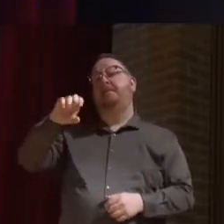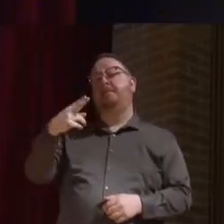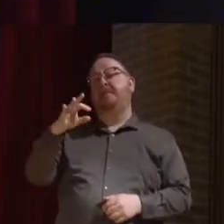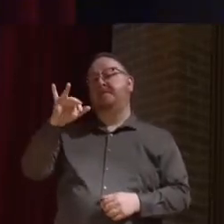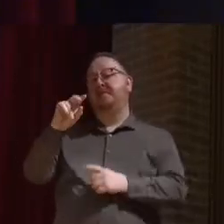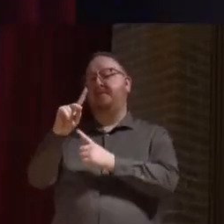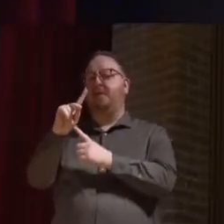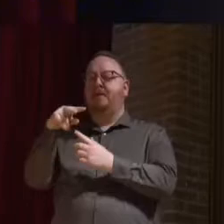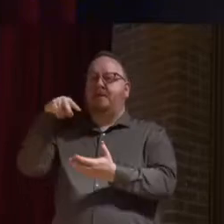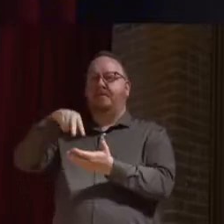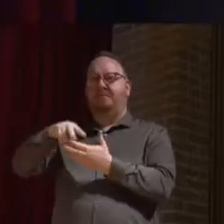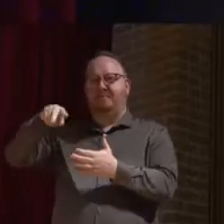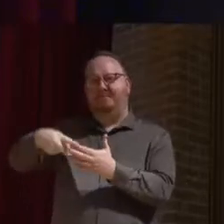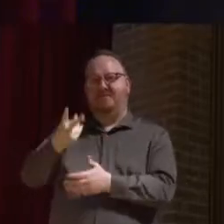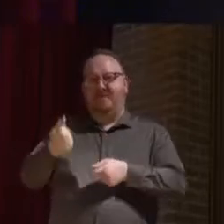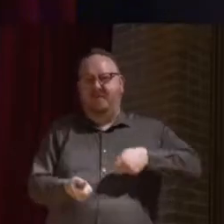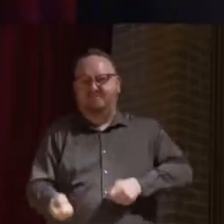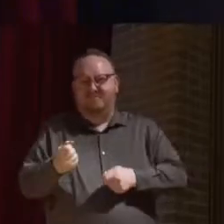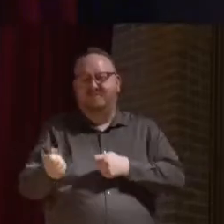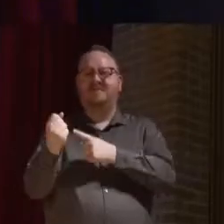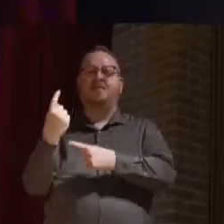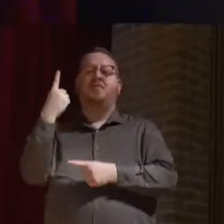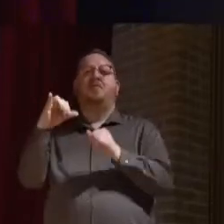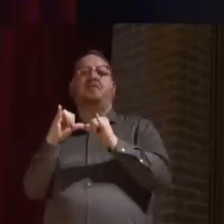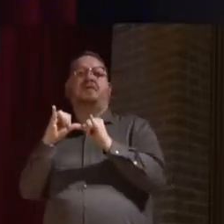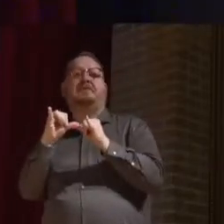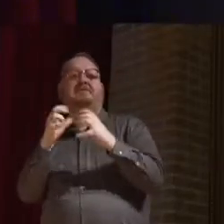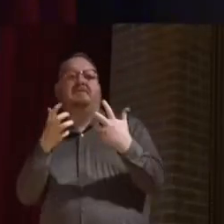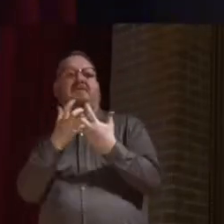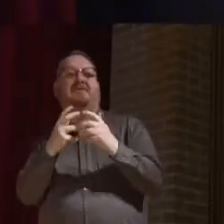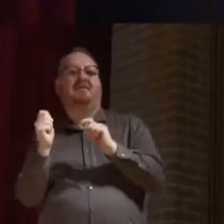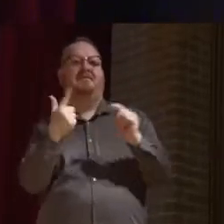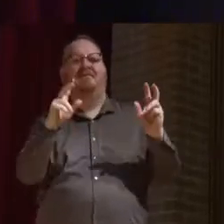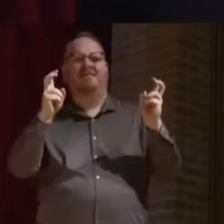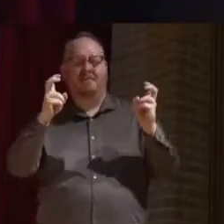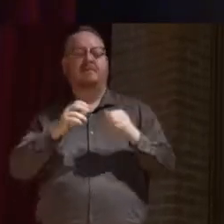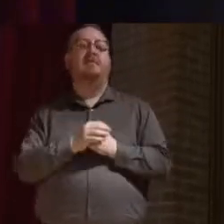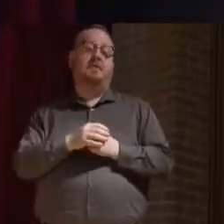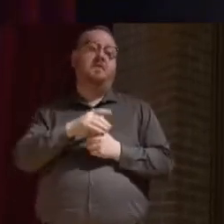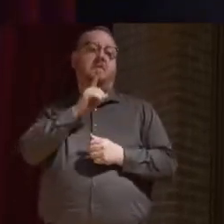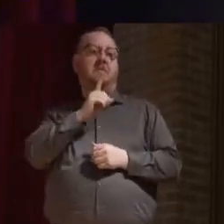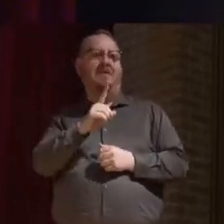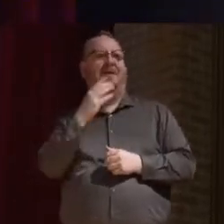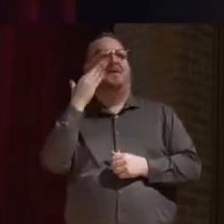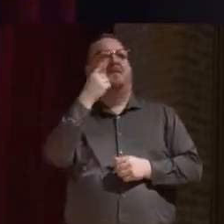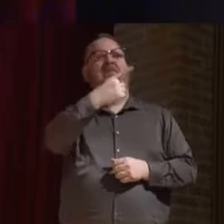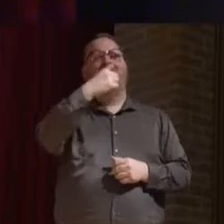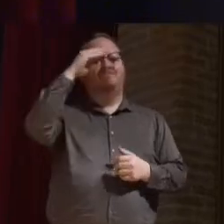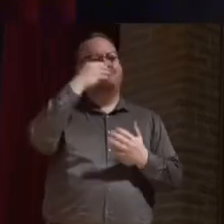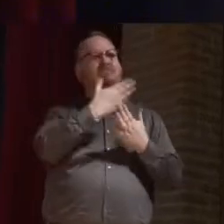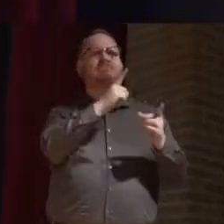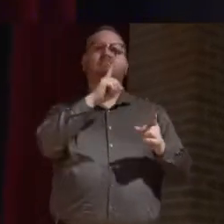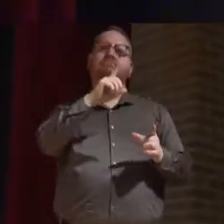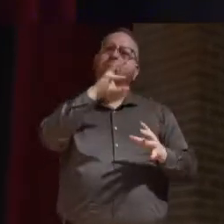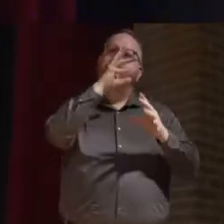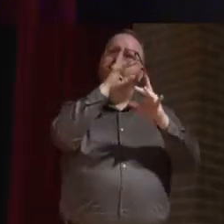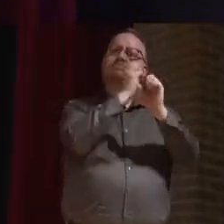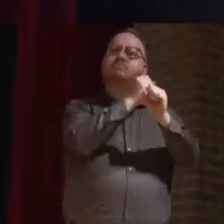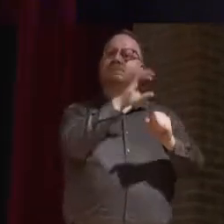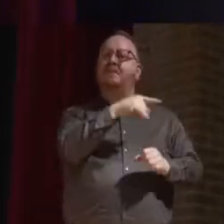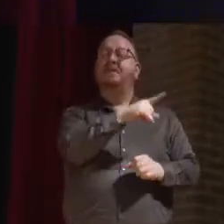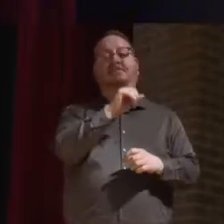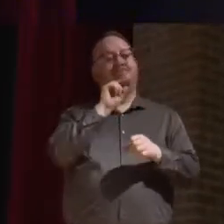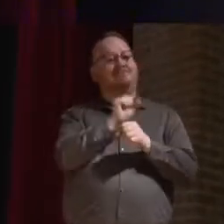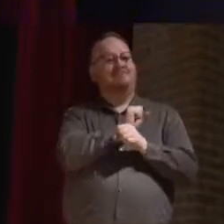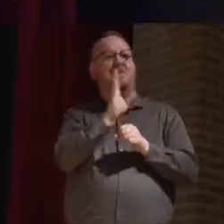and muck the stalls. But knowing your son like I do, I know he does have a genuine love and interest in that, and he would do that all